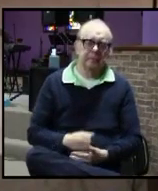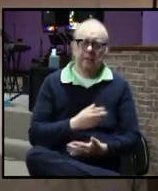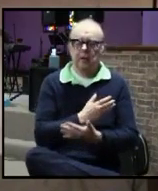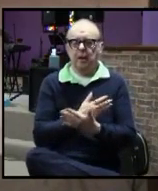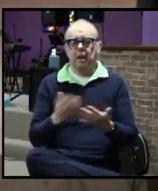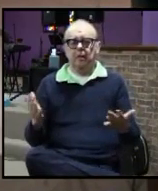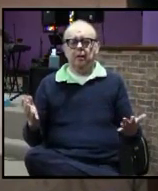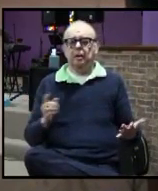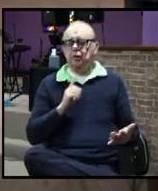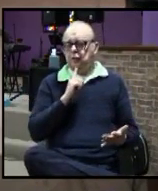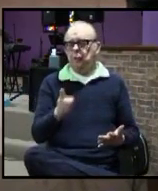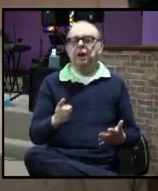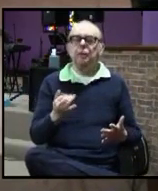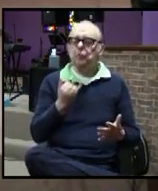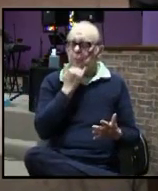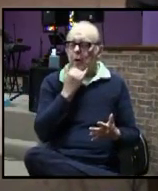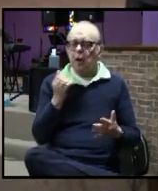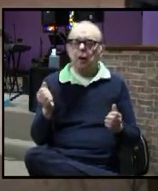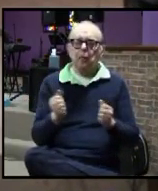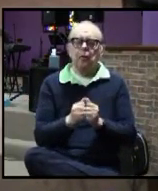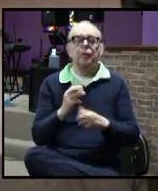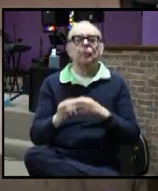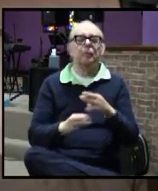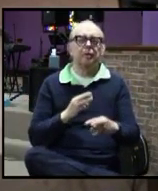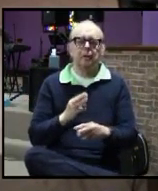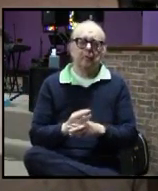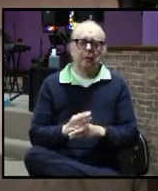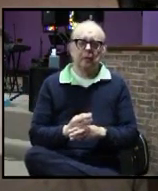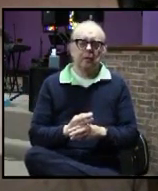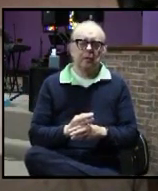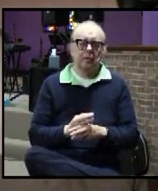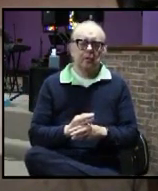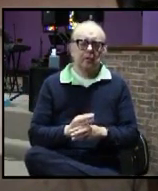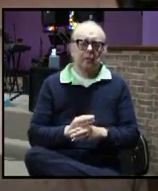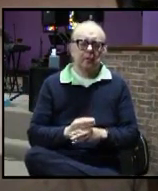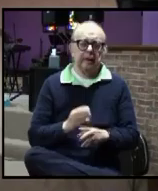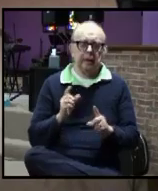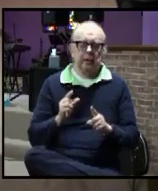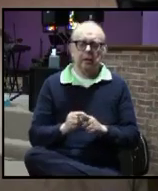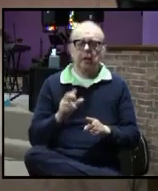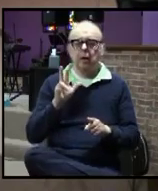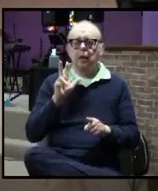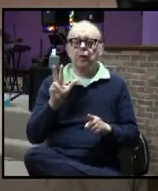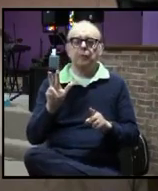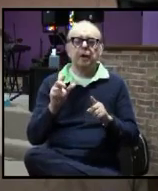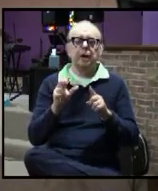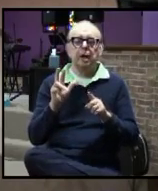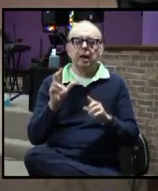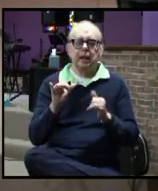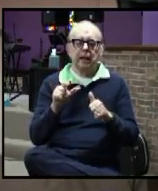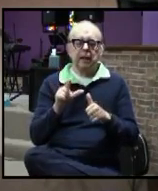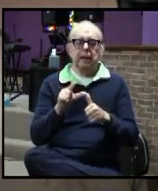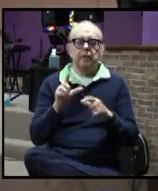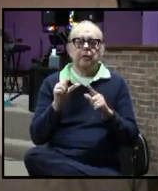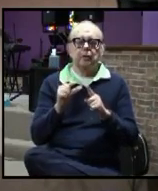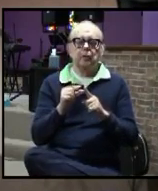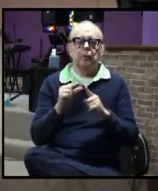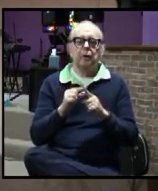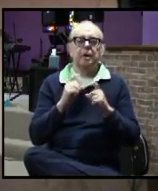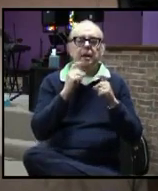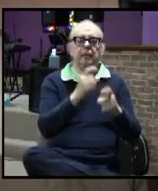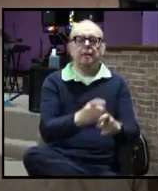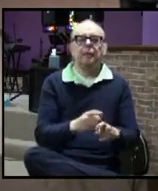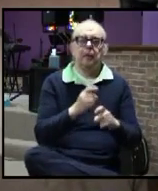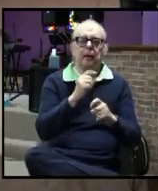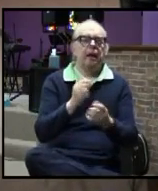Amen. There's something desperately wrong with this world, and it's boiled down to a three-letter word, and it's called sin.